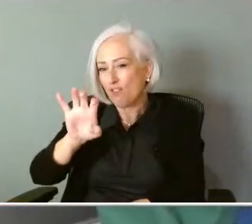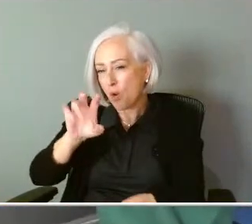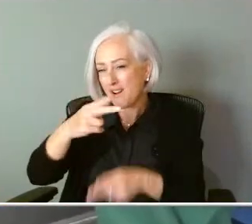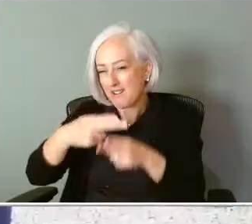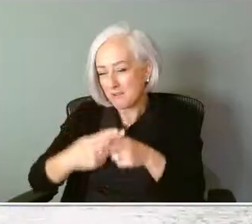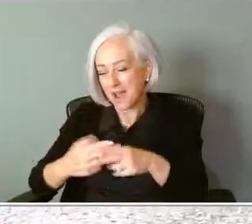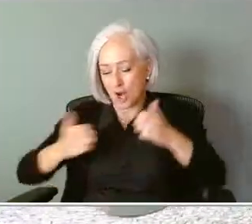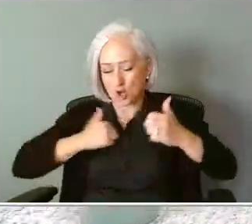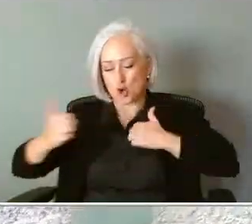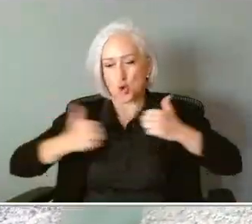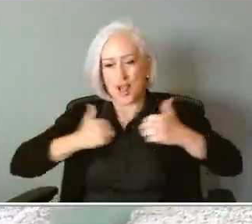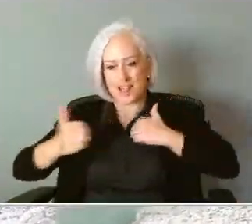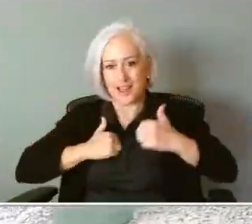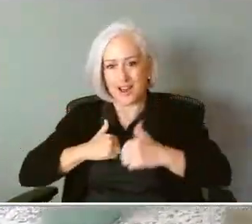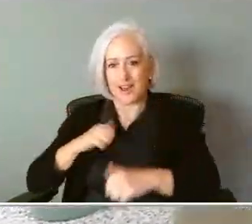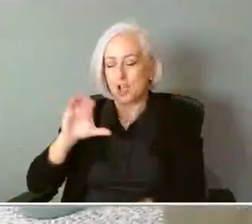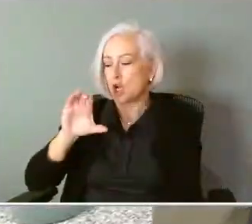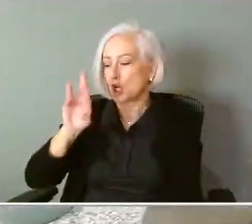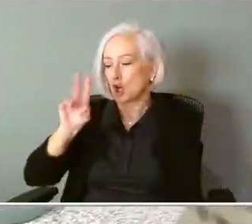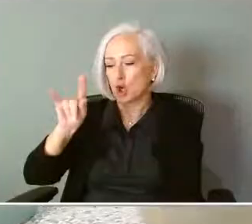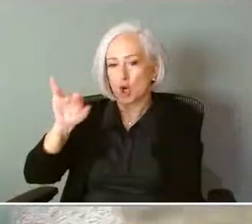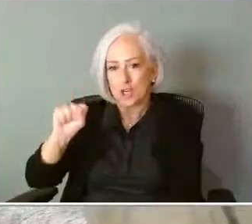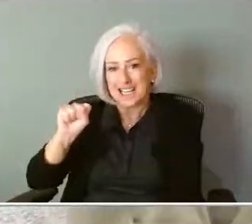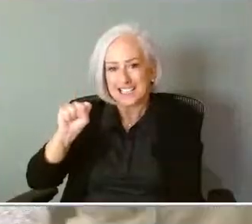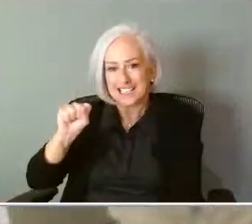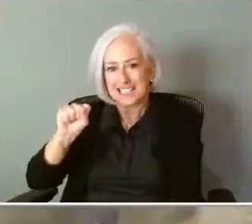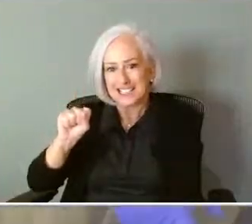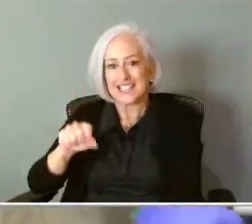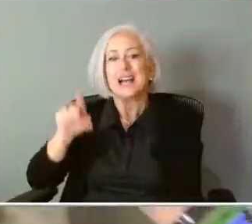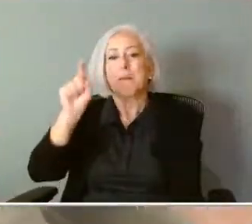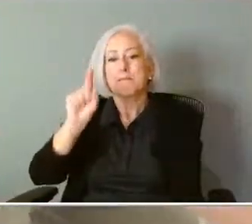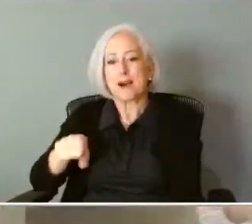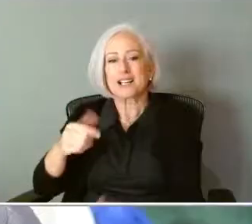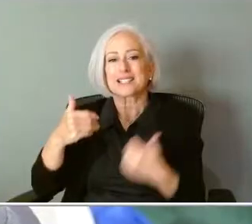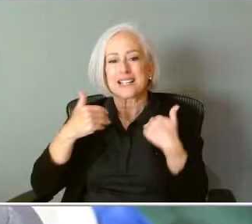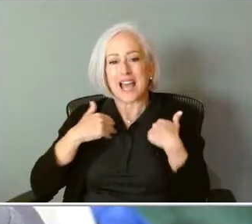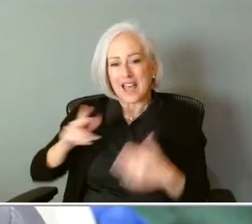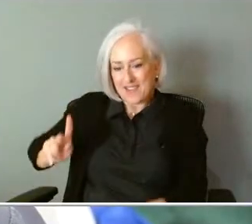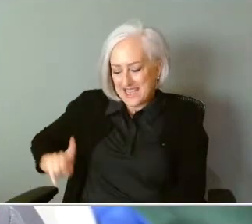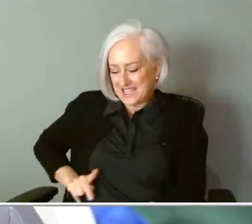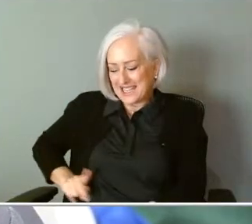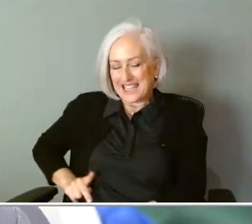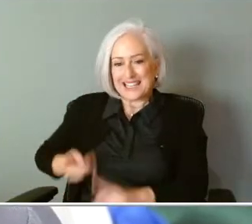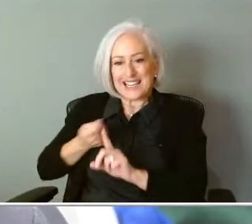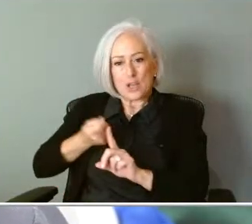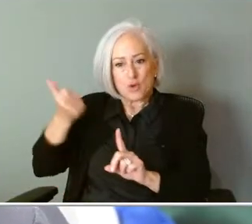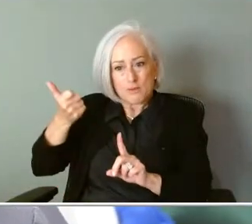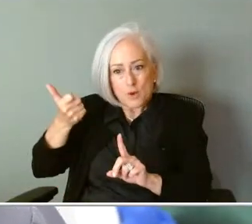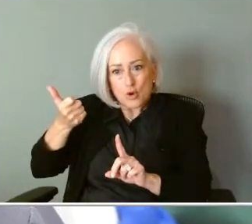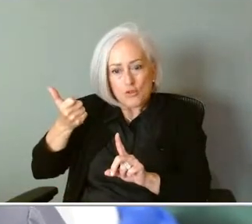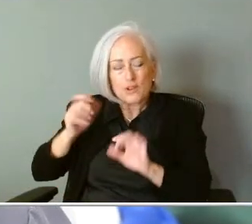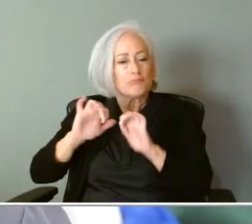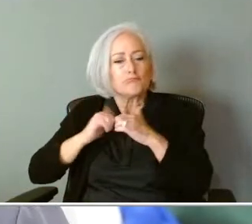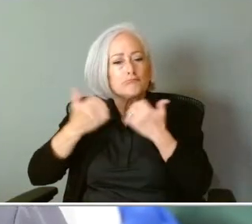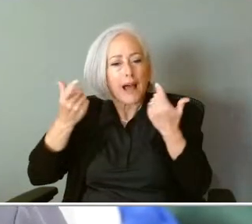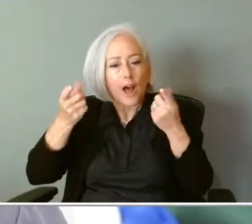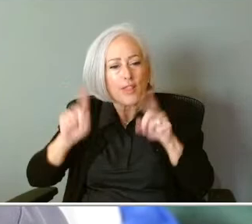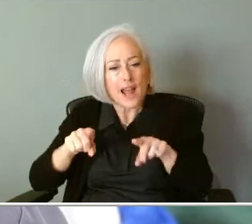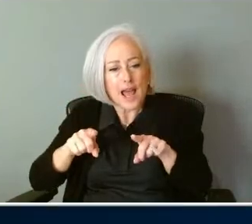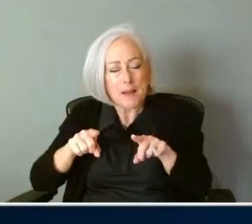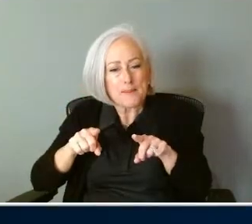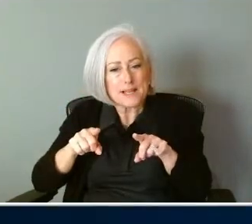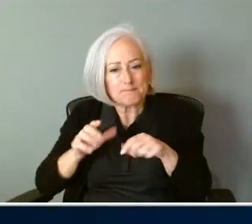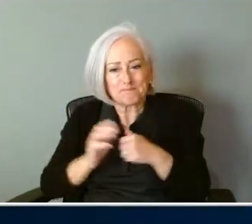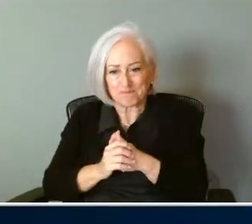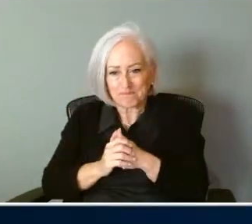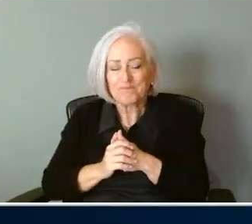name is Curtis. He needed its kidney removed. So how did this all come together? Yeah, so Dr.